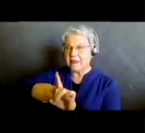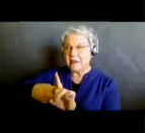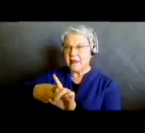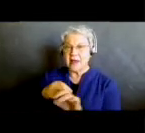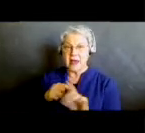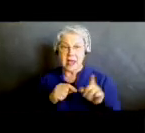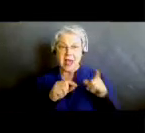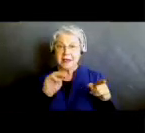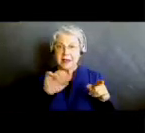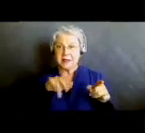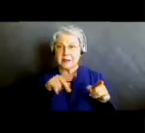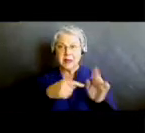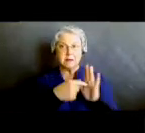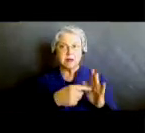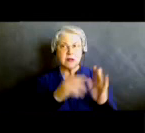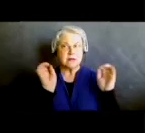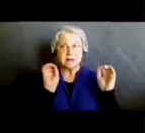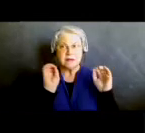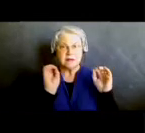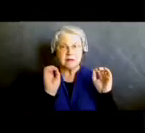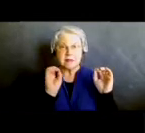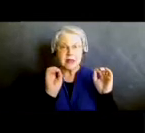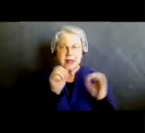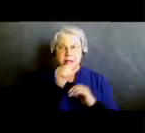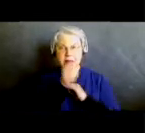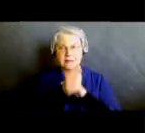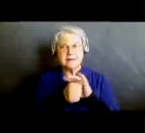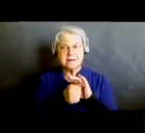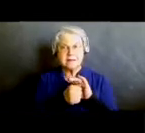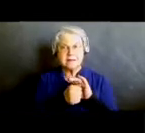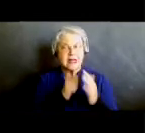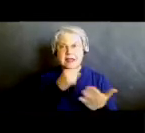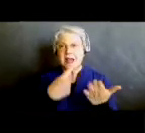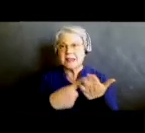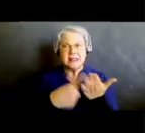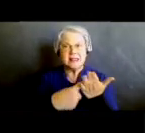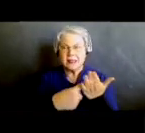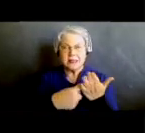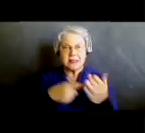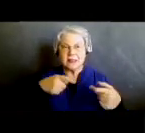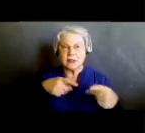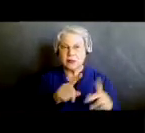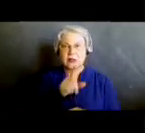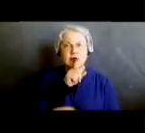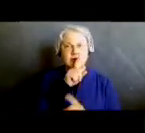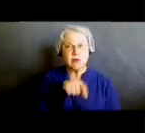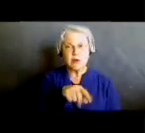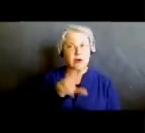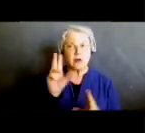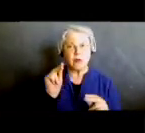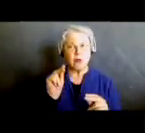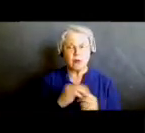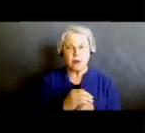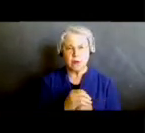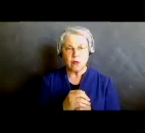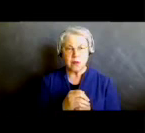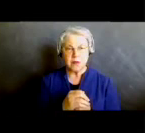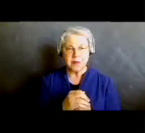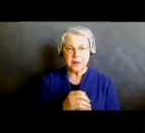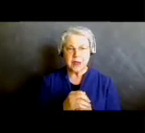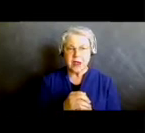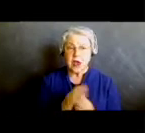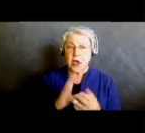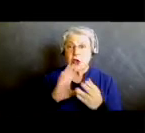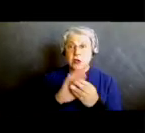that map. It was downplayed within that map and not discussed within the report. And so this story